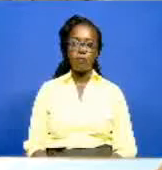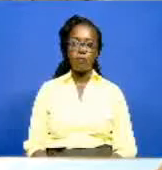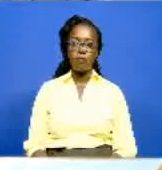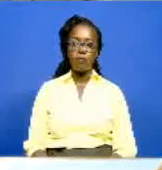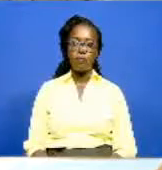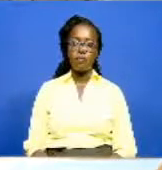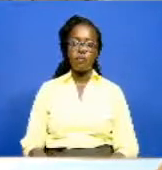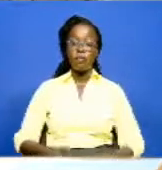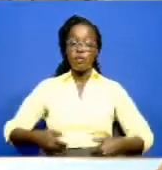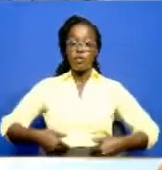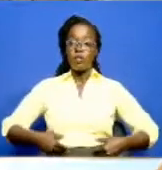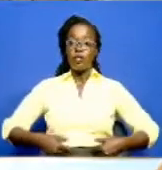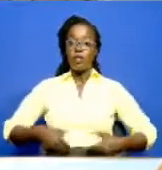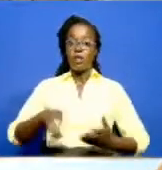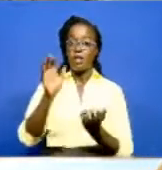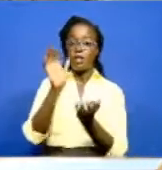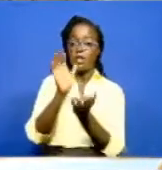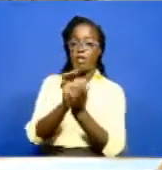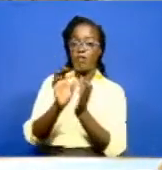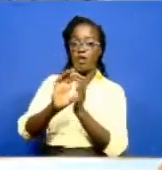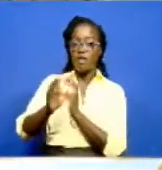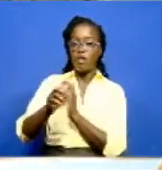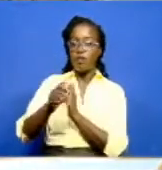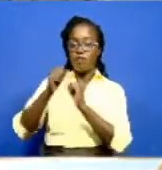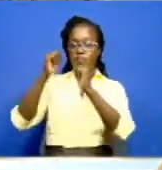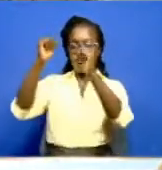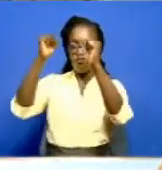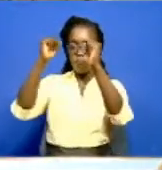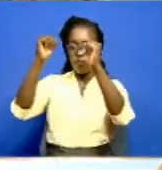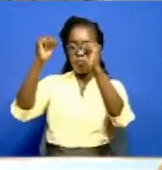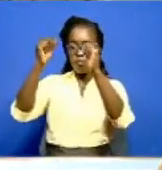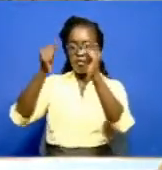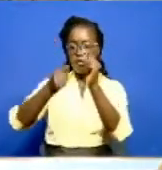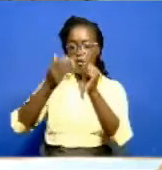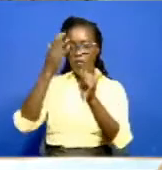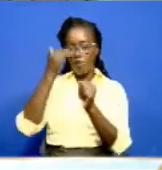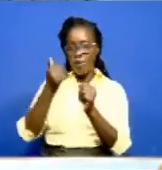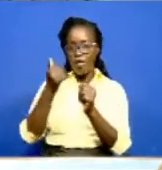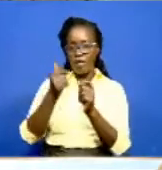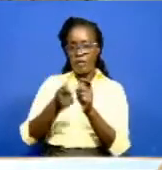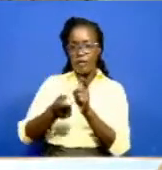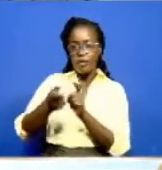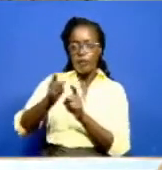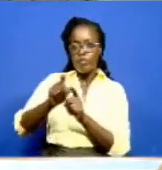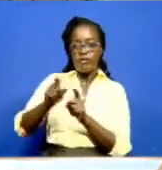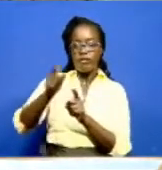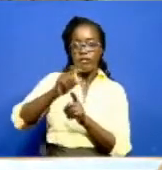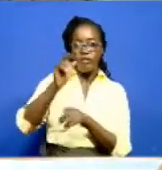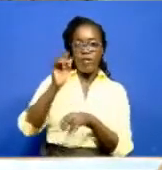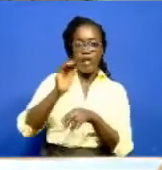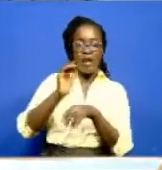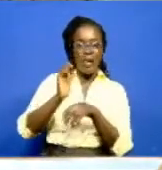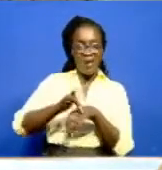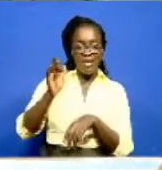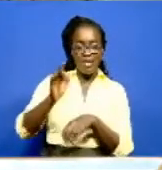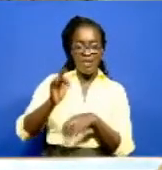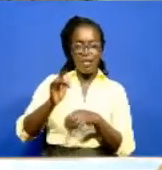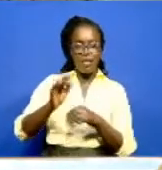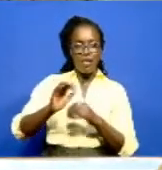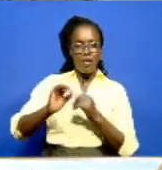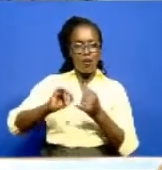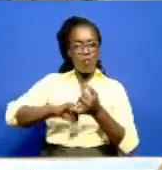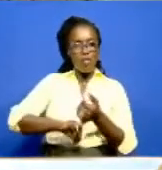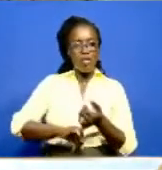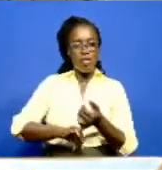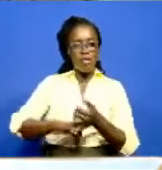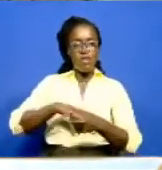Youth in Madogo, Tana River County are up in arms over the increased number of pregnancies and early marriages among school-going teenagers